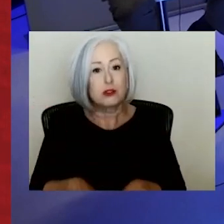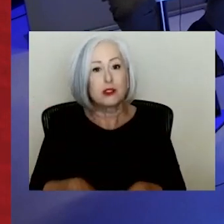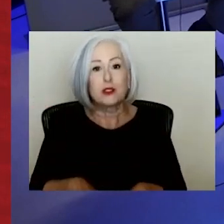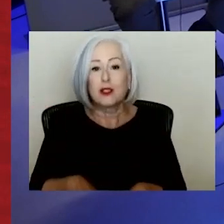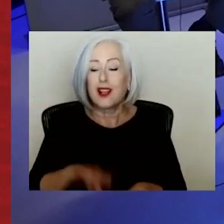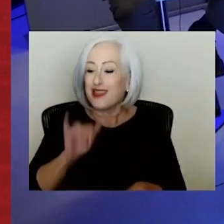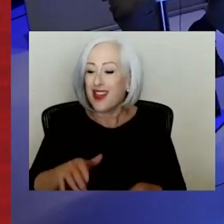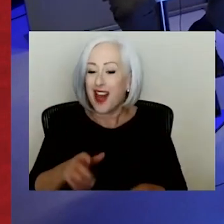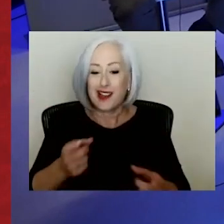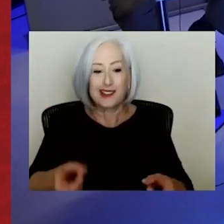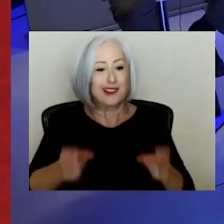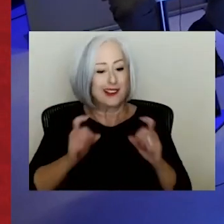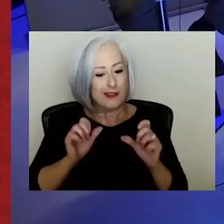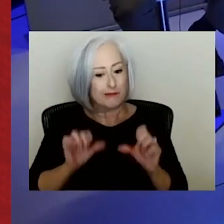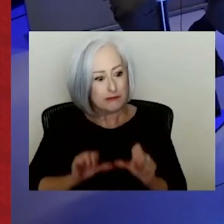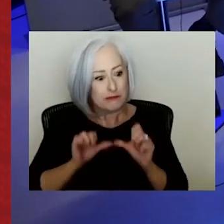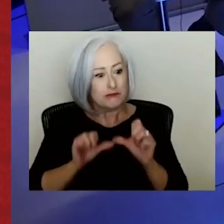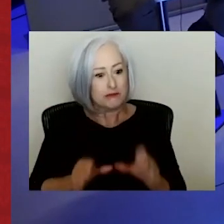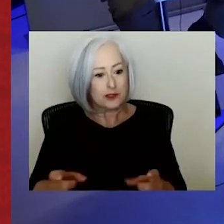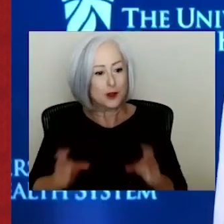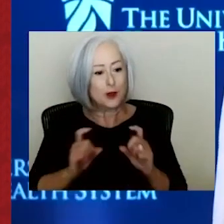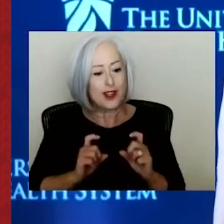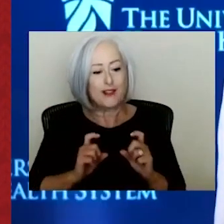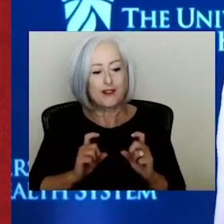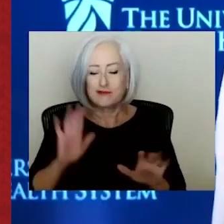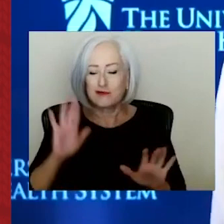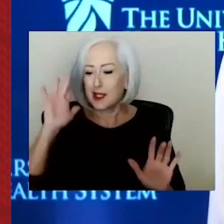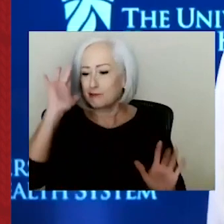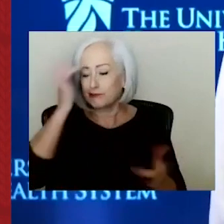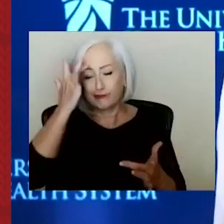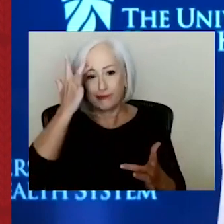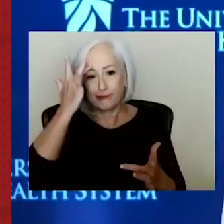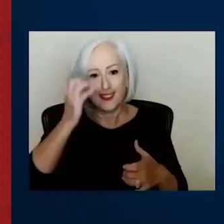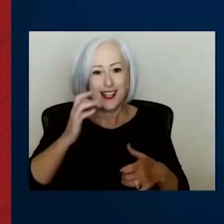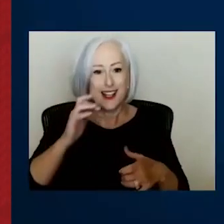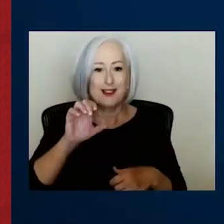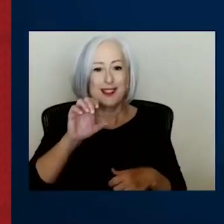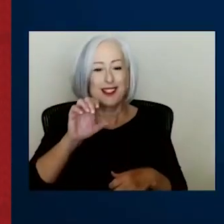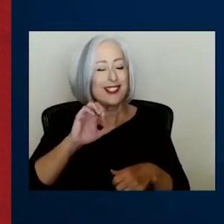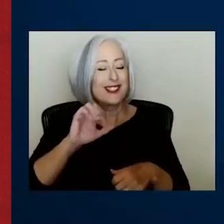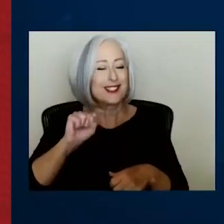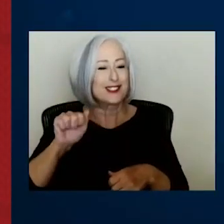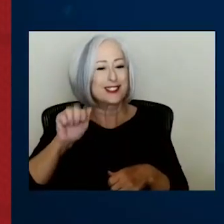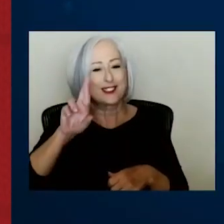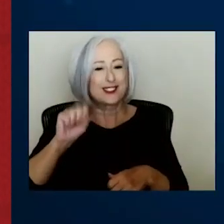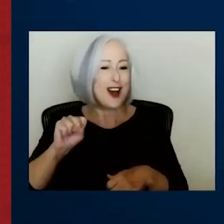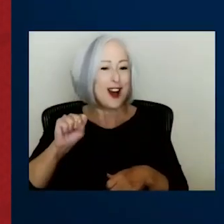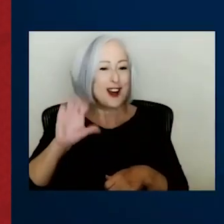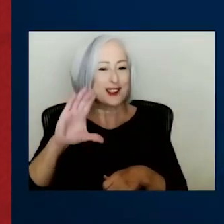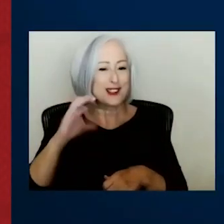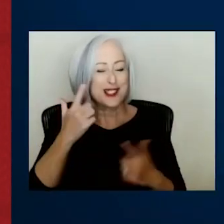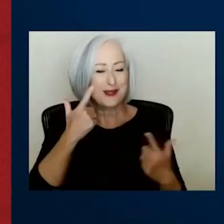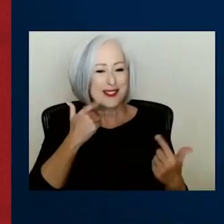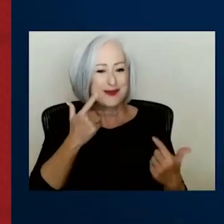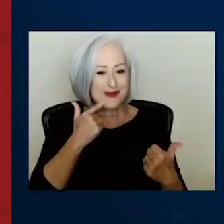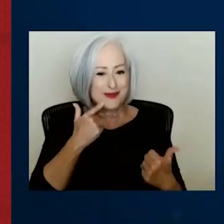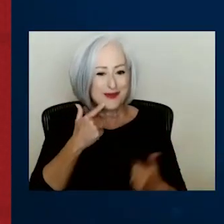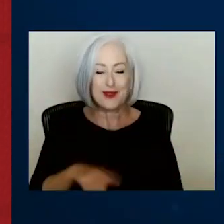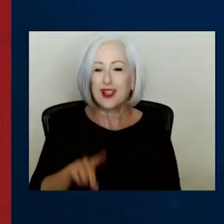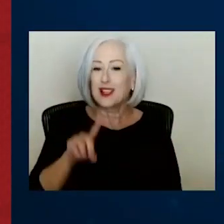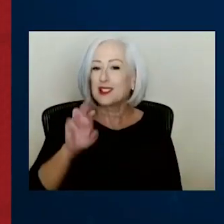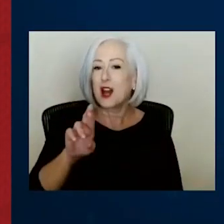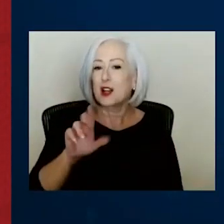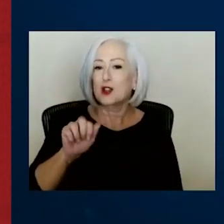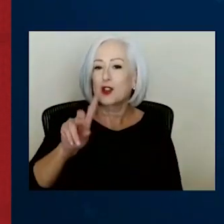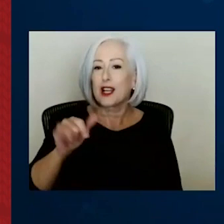about you? I am. Yeah, that's time to be done. Okay, Dr. Adiga, all hospitals are feeling this crunch and are having to make some big adjustments. What's